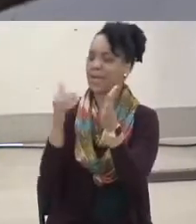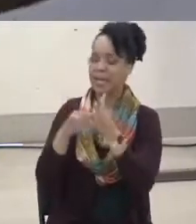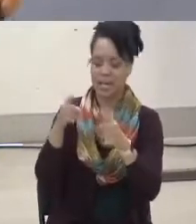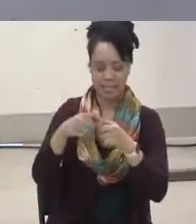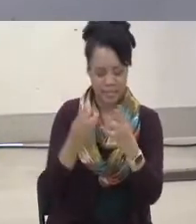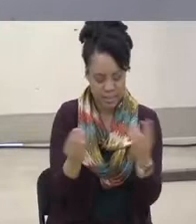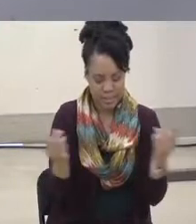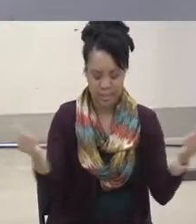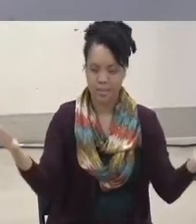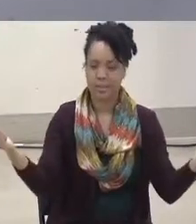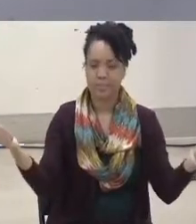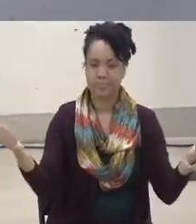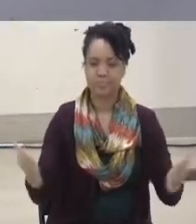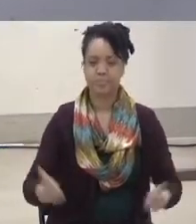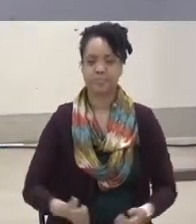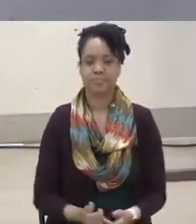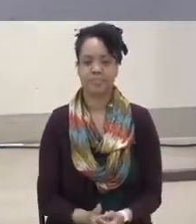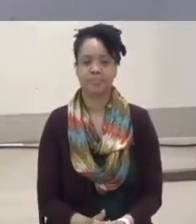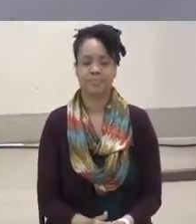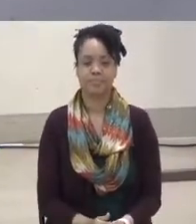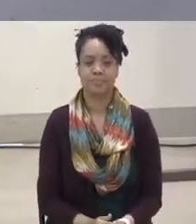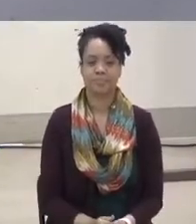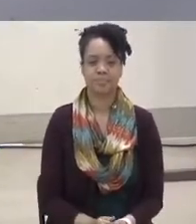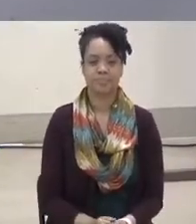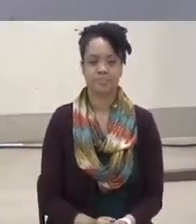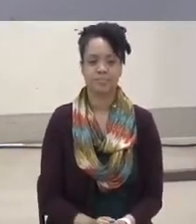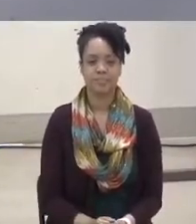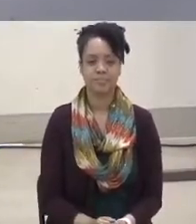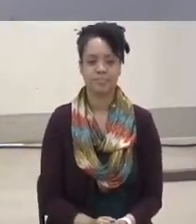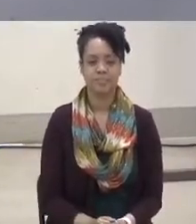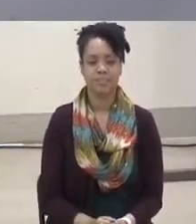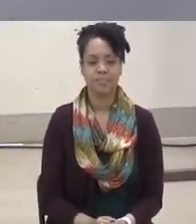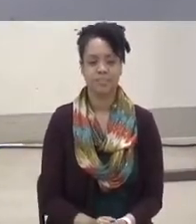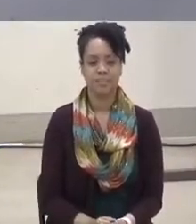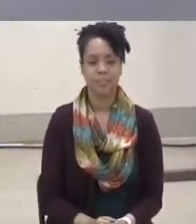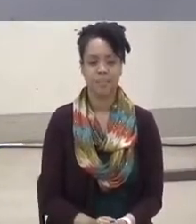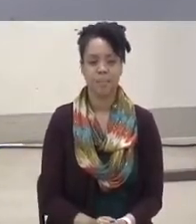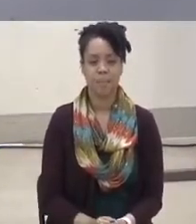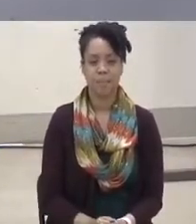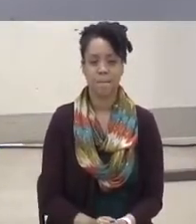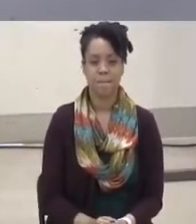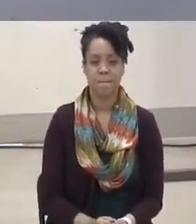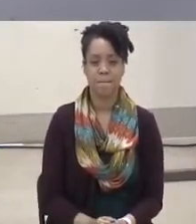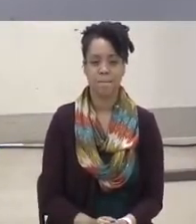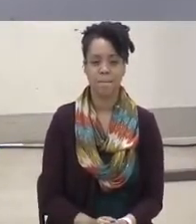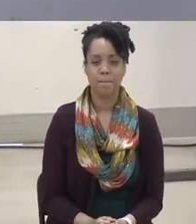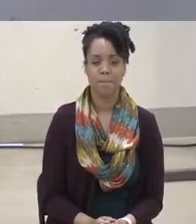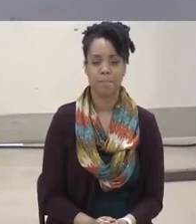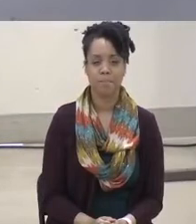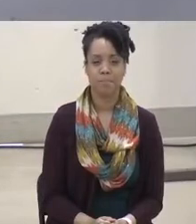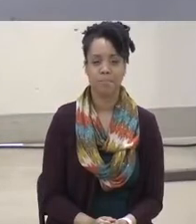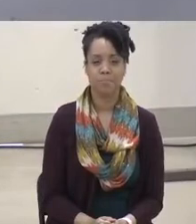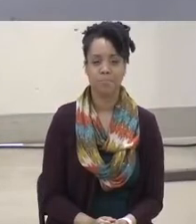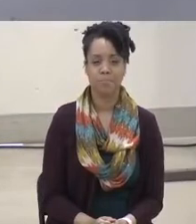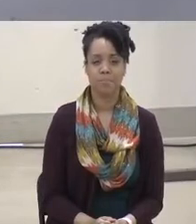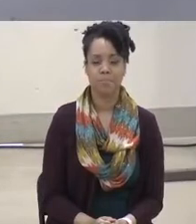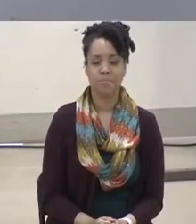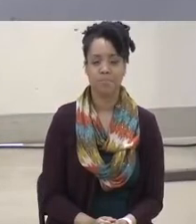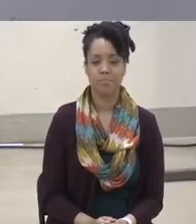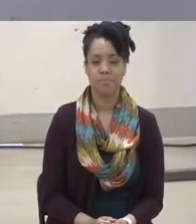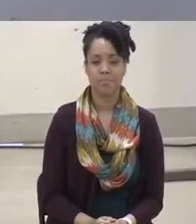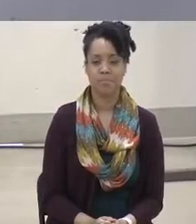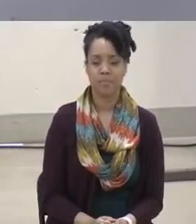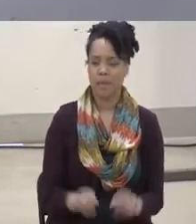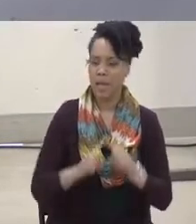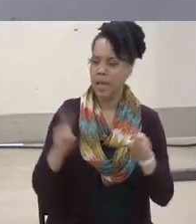land. que huyera desde los cielos y perdonara el pecado de Israel tu pueblo, y le harás volver a la tierra que diste a ellos y a sus padres.